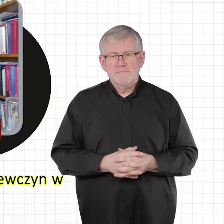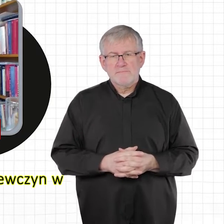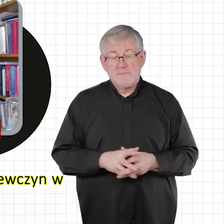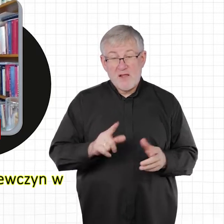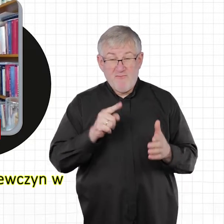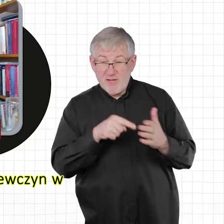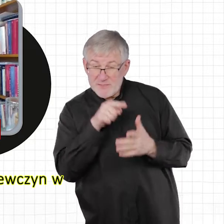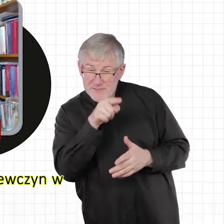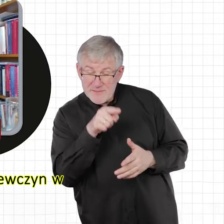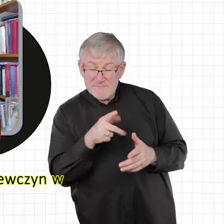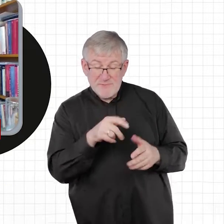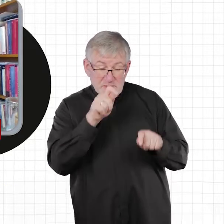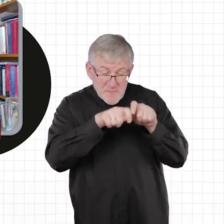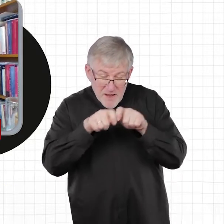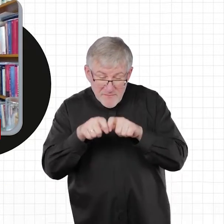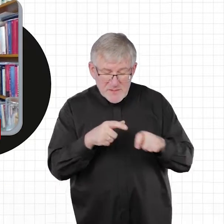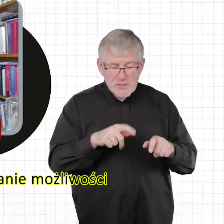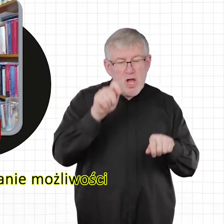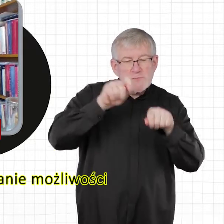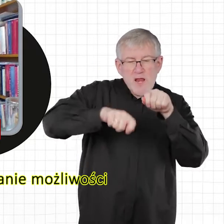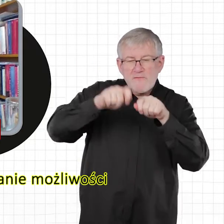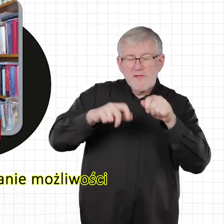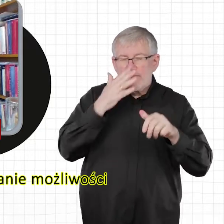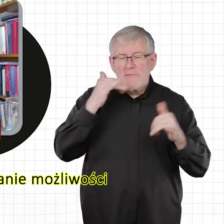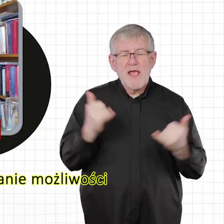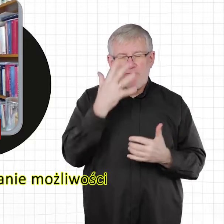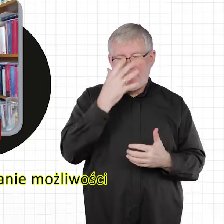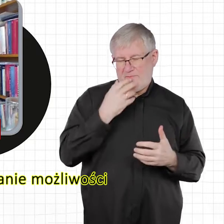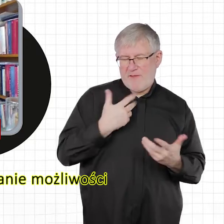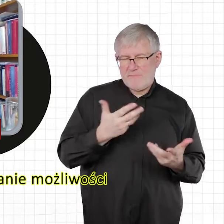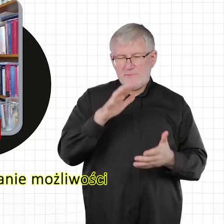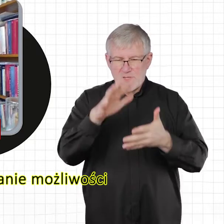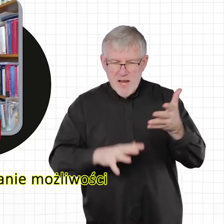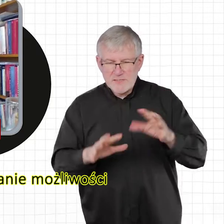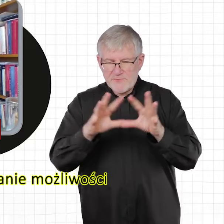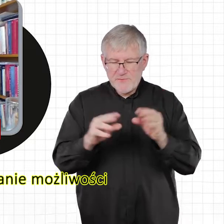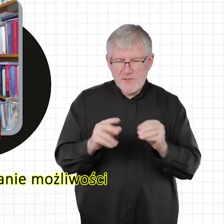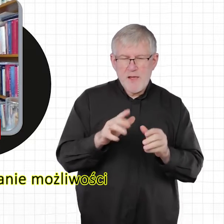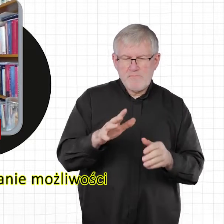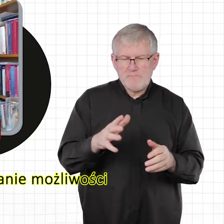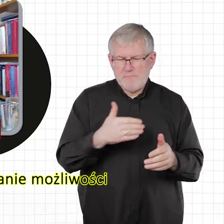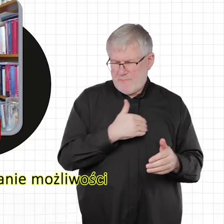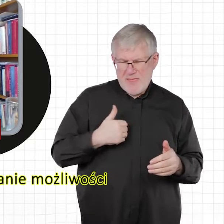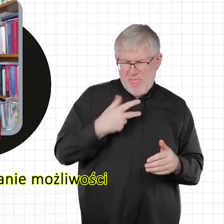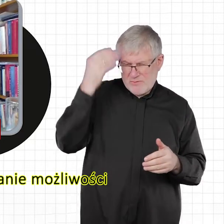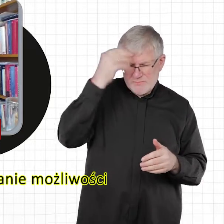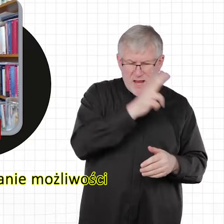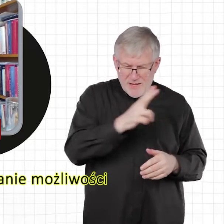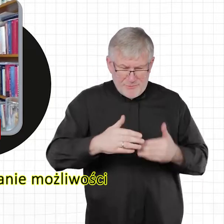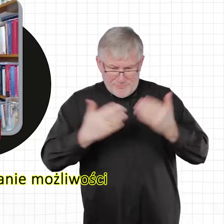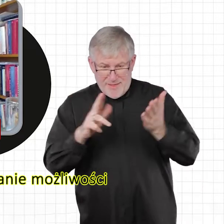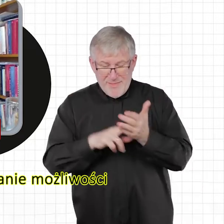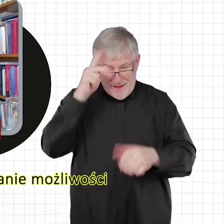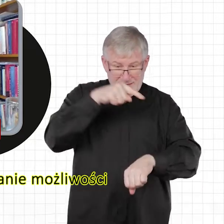into girls and girls into boys. It's not like that. It's just giving them safe space and opportunity to go outside of